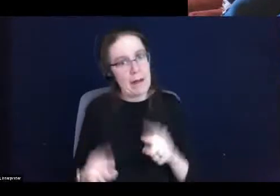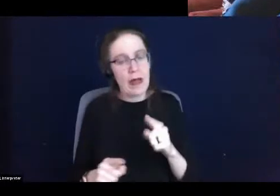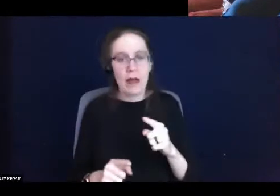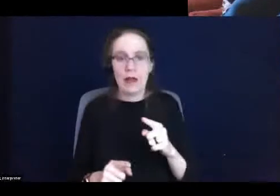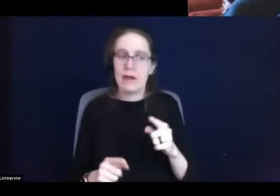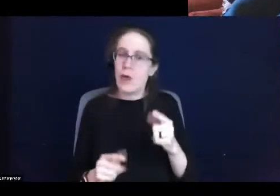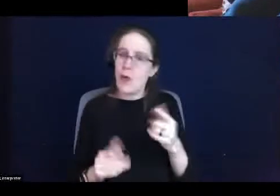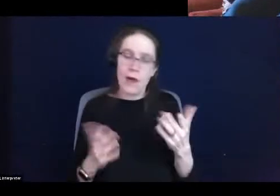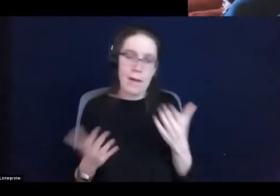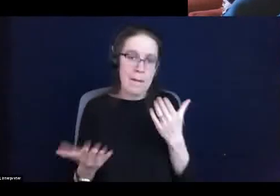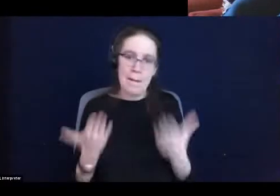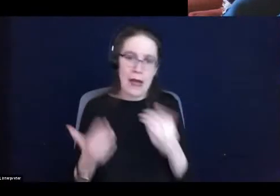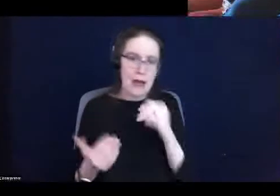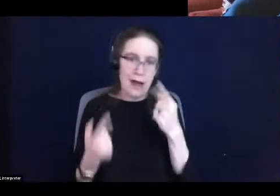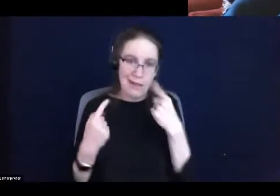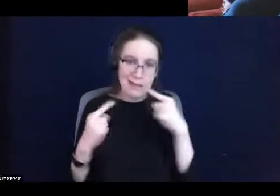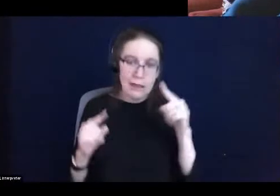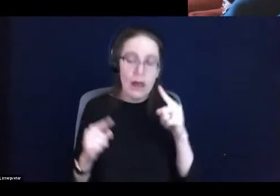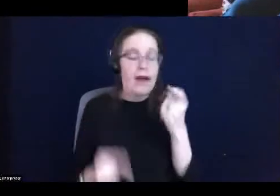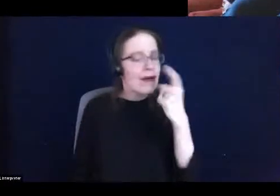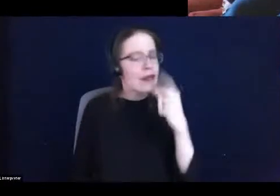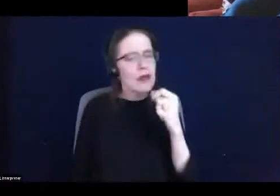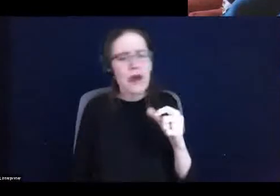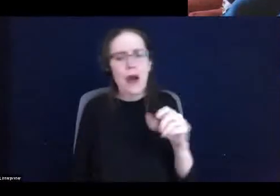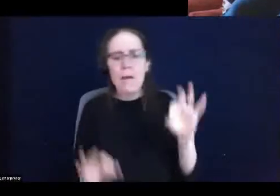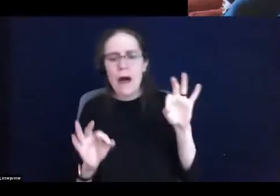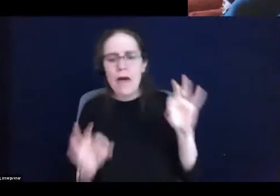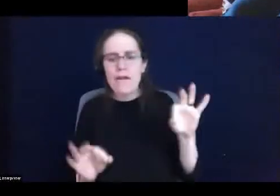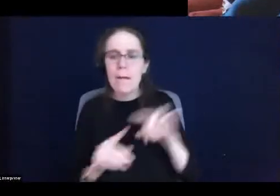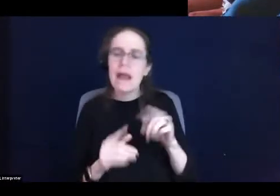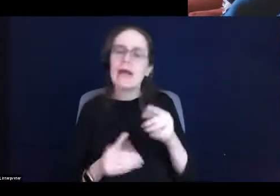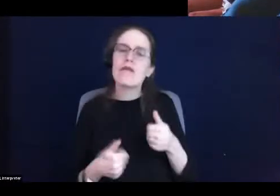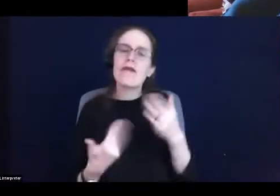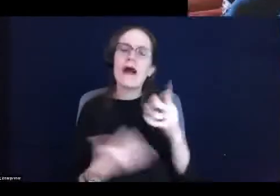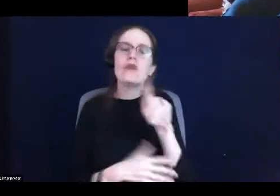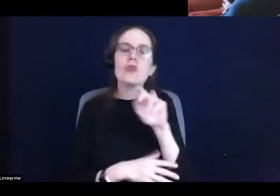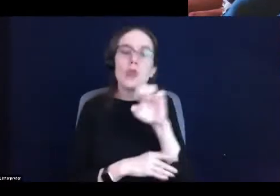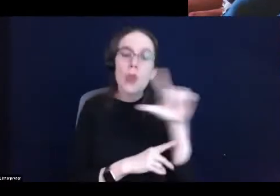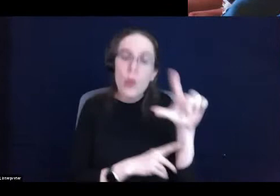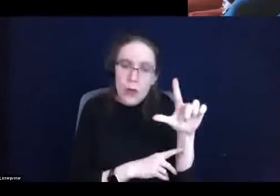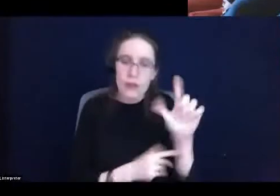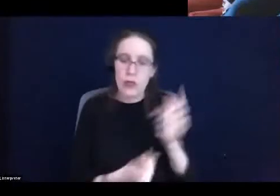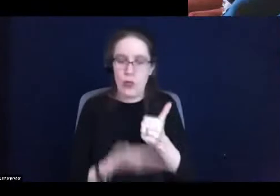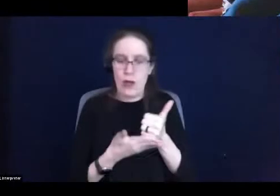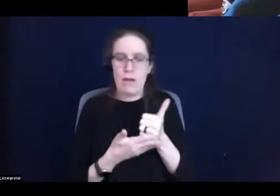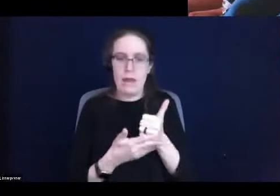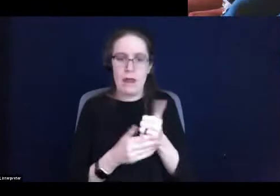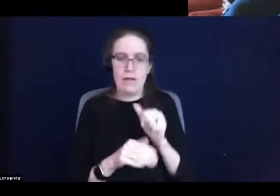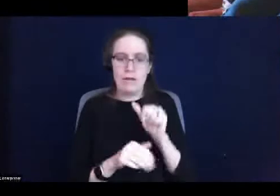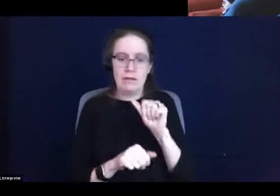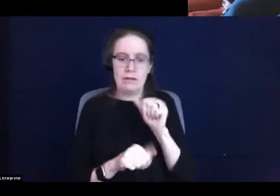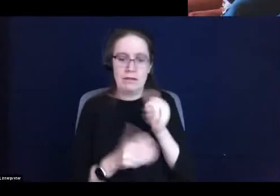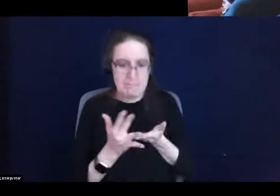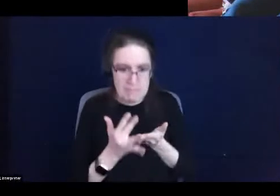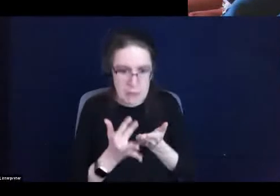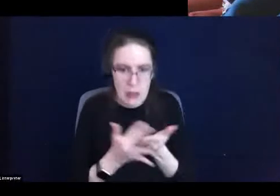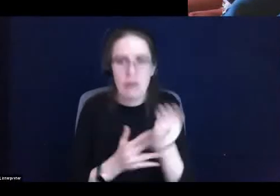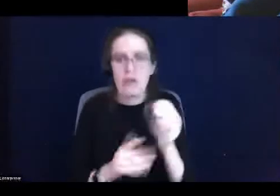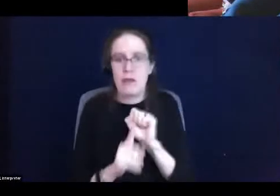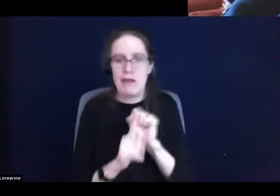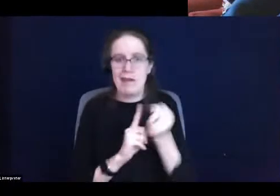give survivors tools to work through situations when they happen. And so Marley is going to drop another resource in the